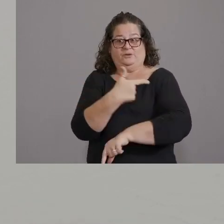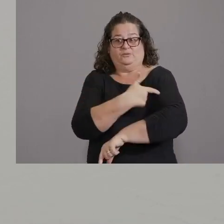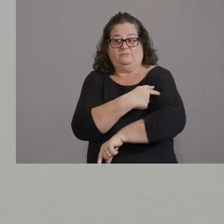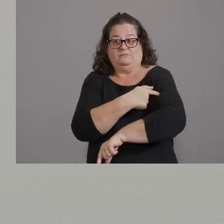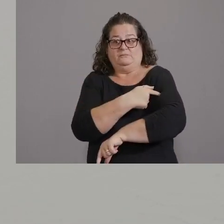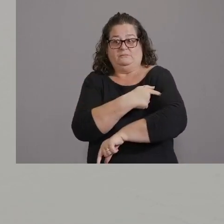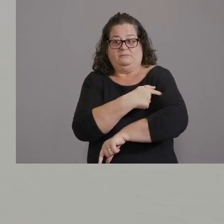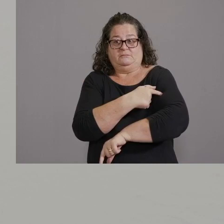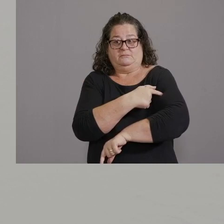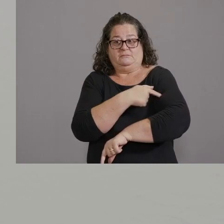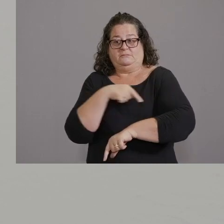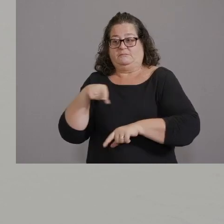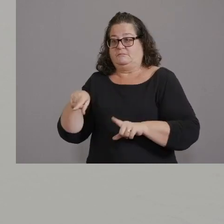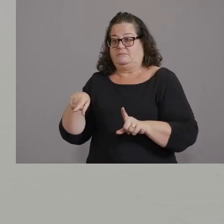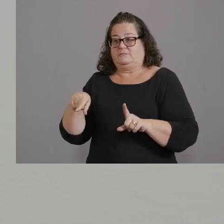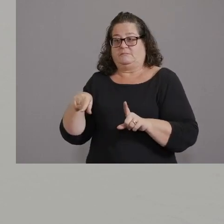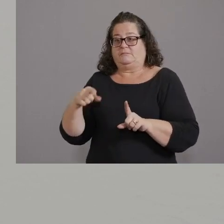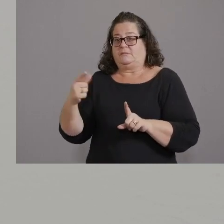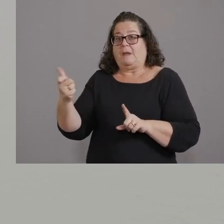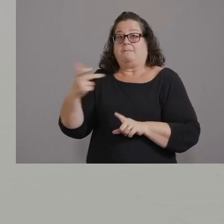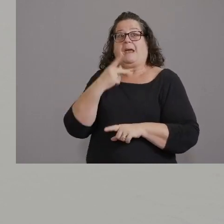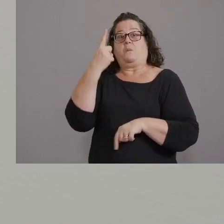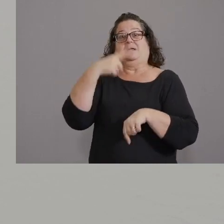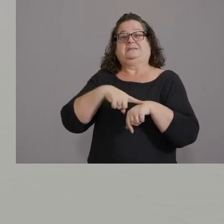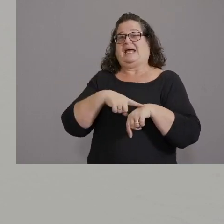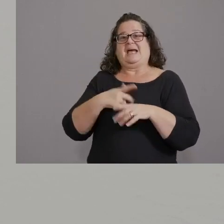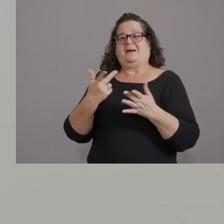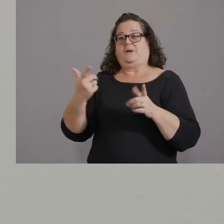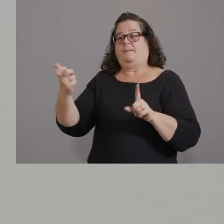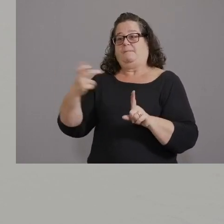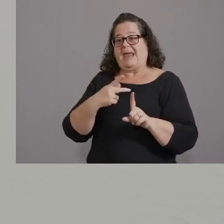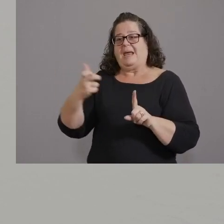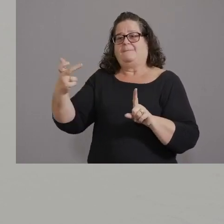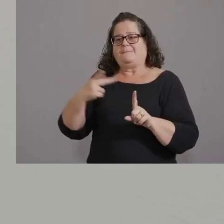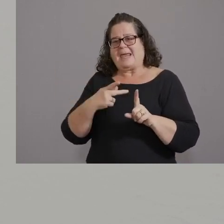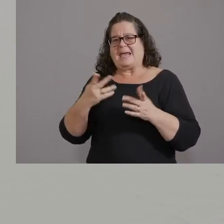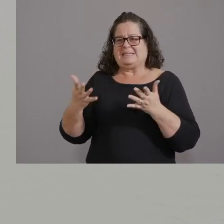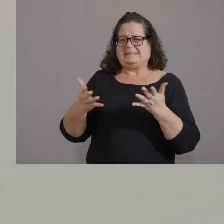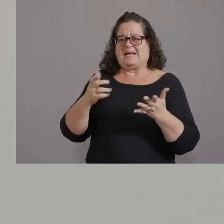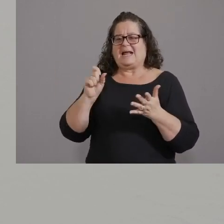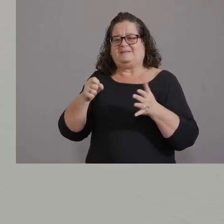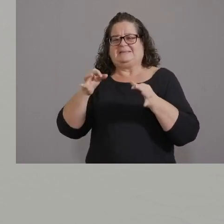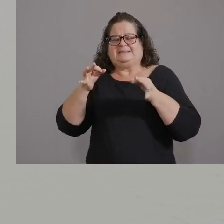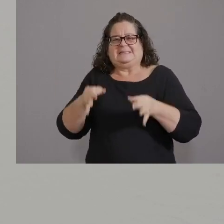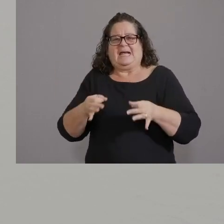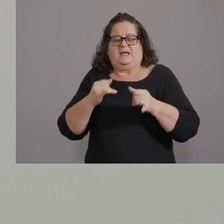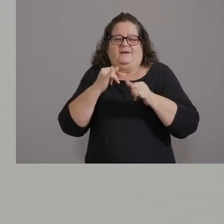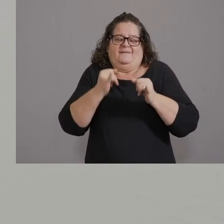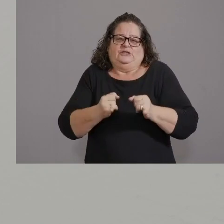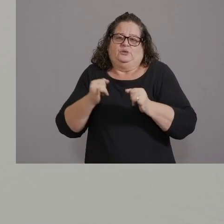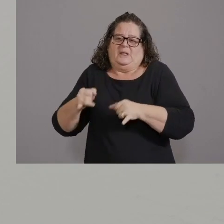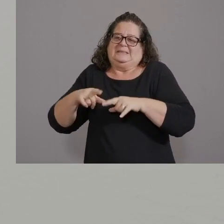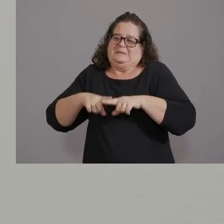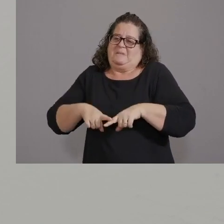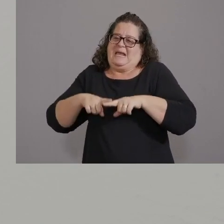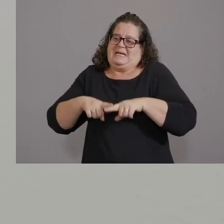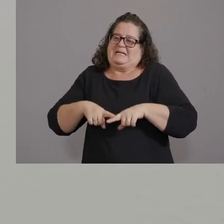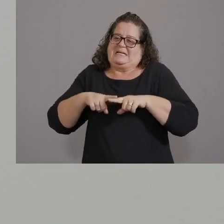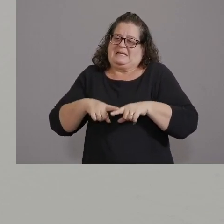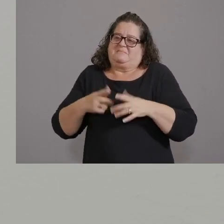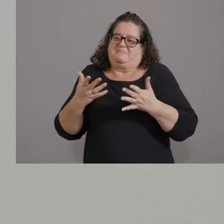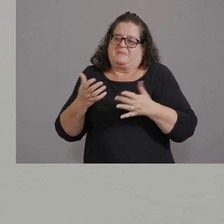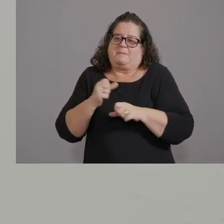those clinical judgments on a case-by-case basis to make sure that we're getting as many vaccines, that none are being